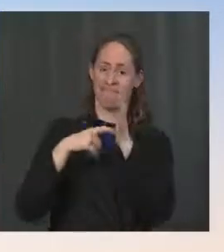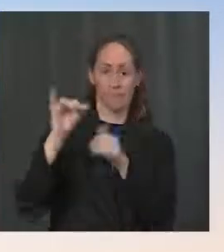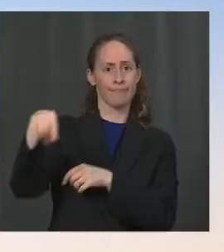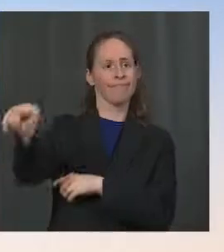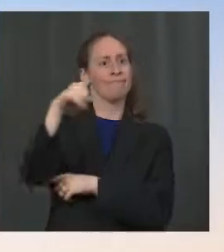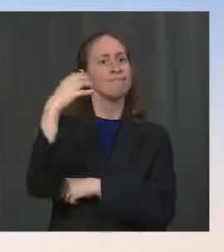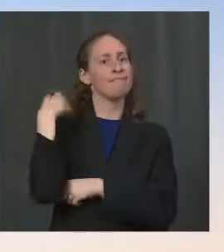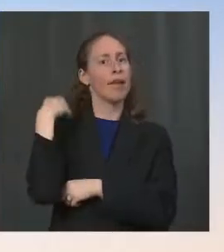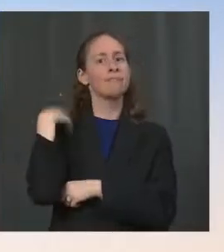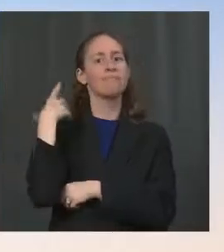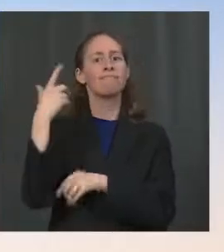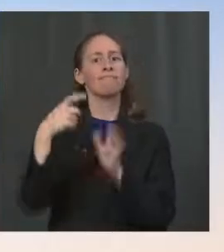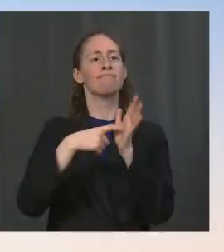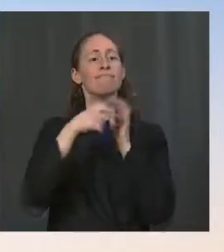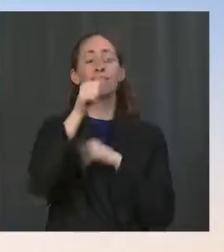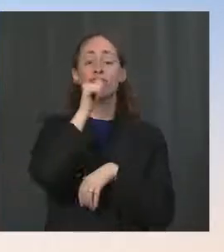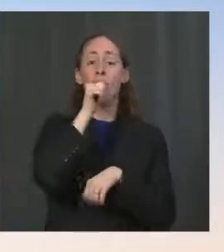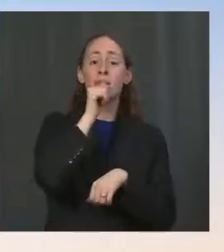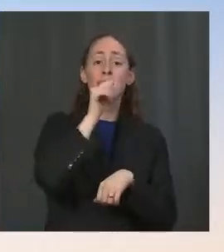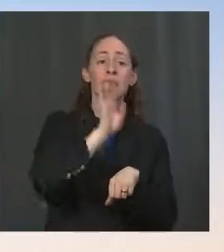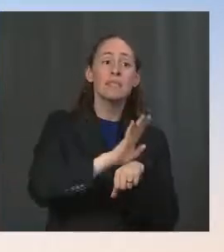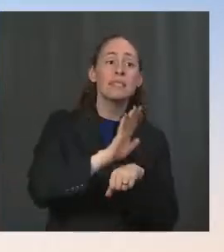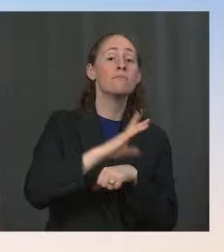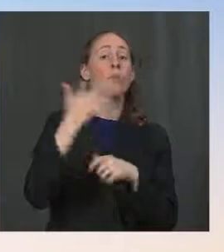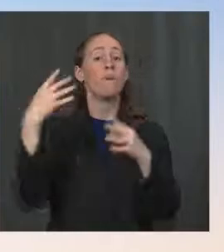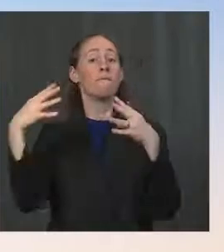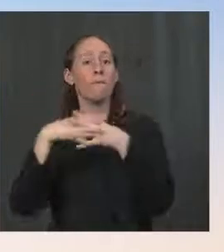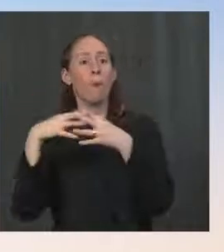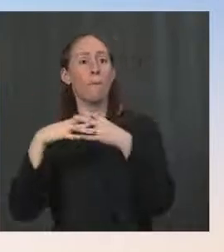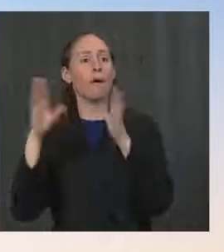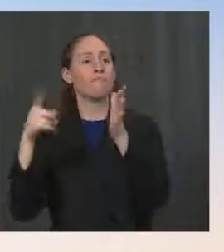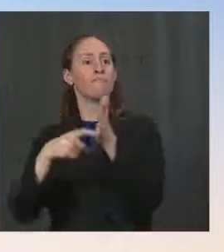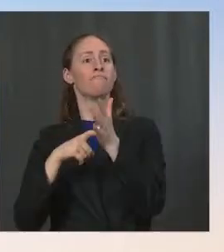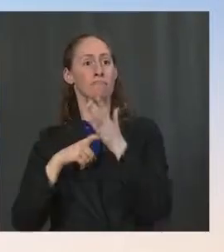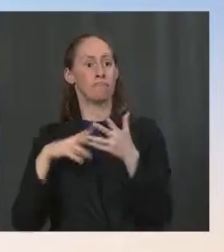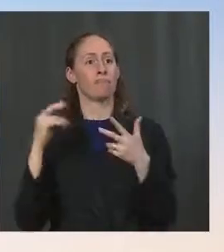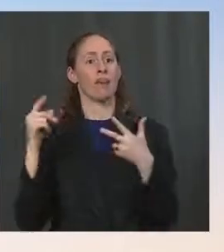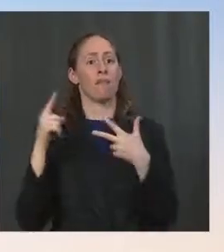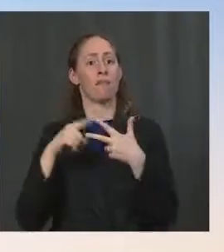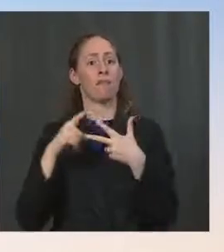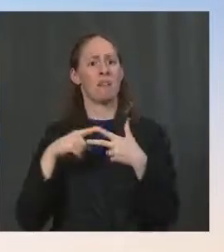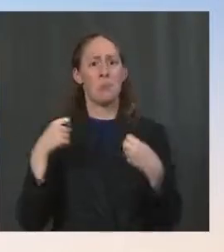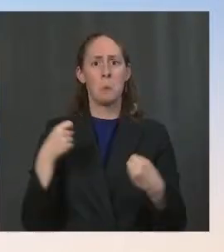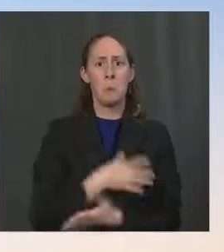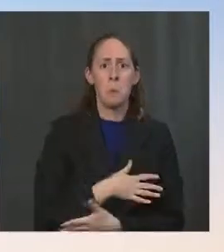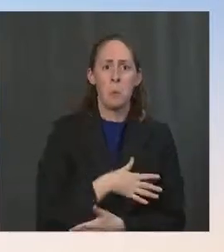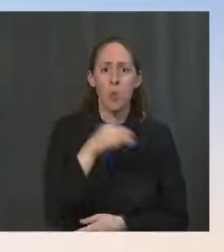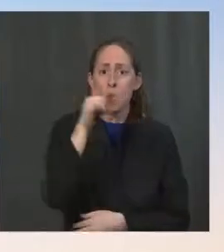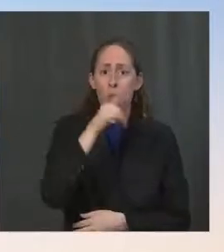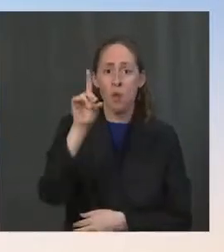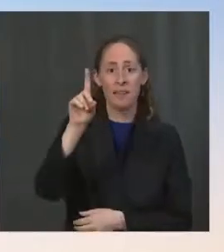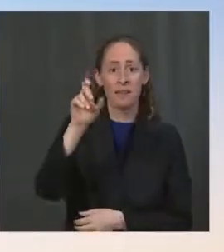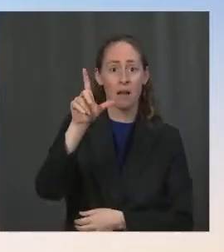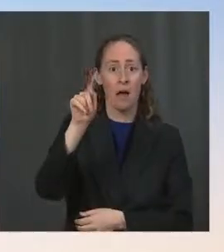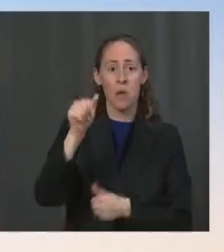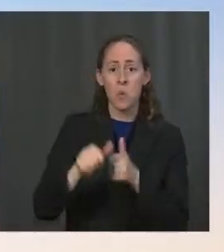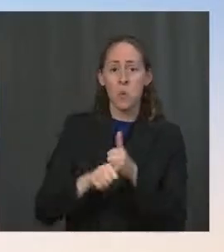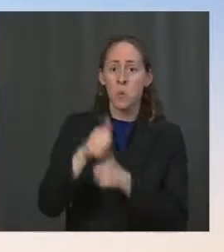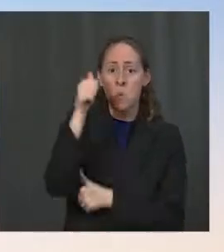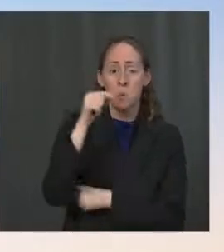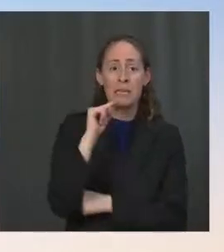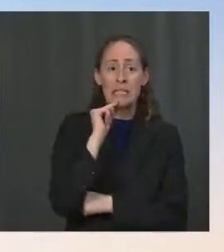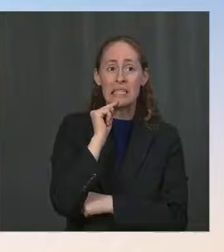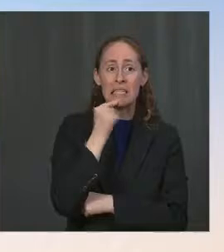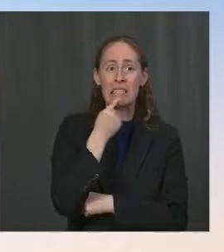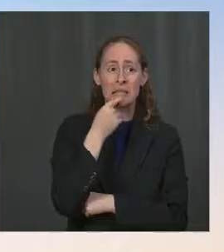sector institutions, and others, fear of Delta, which is understandable. People are seeing horrifying stories on local